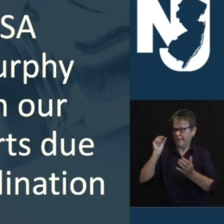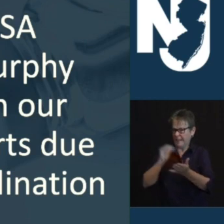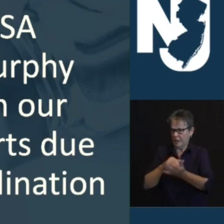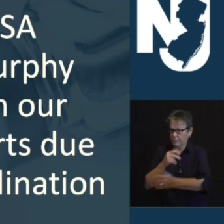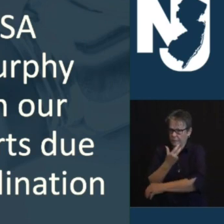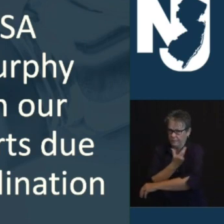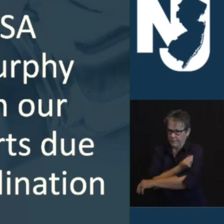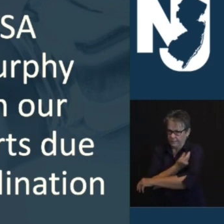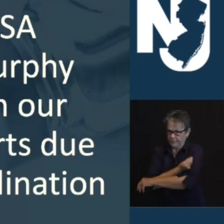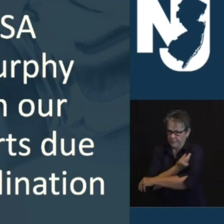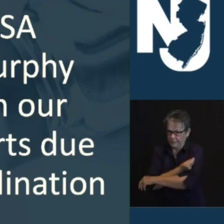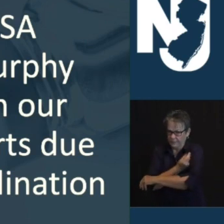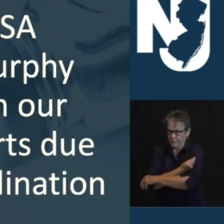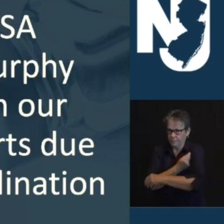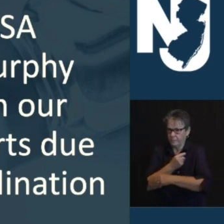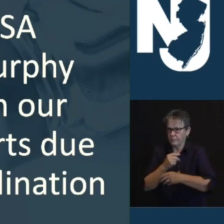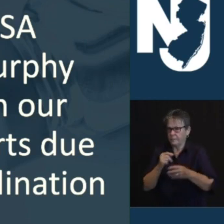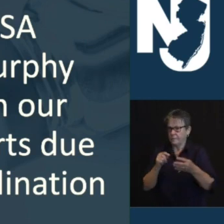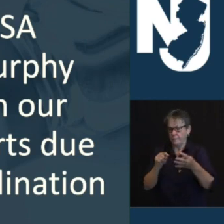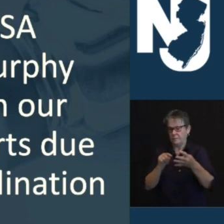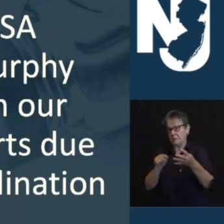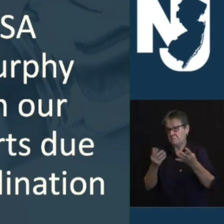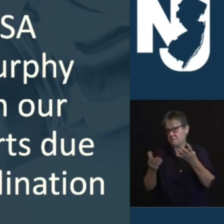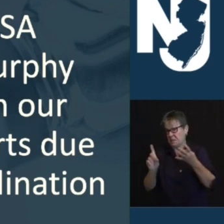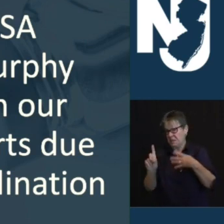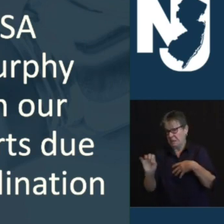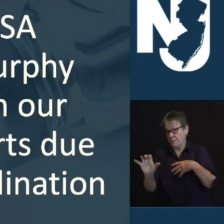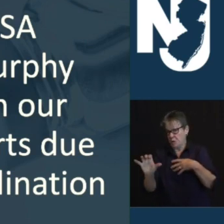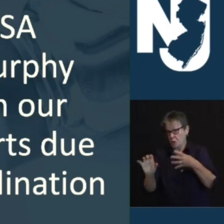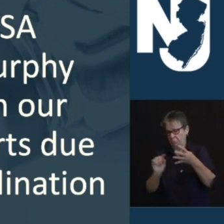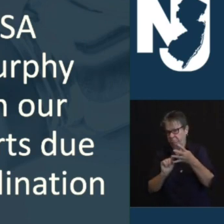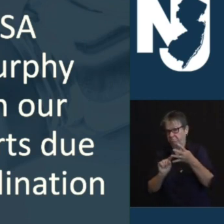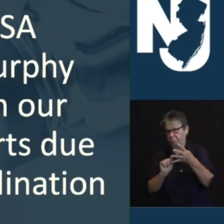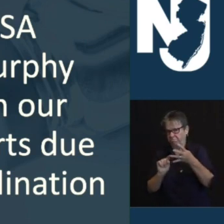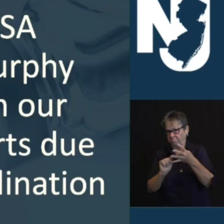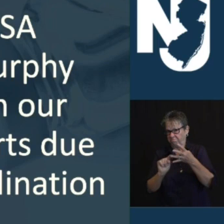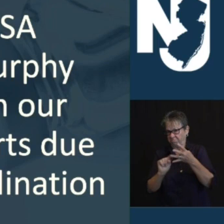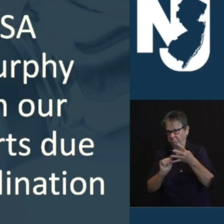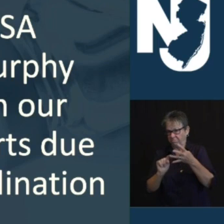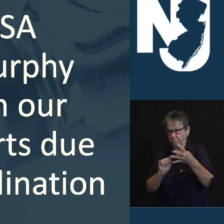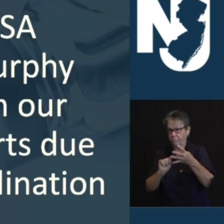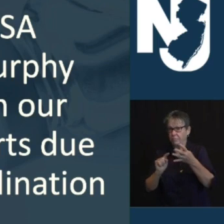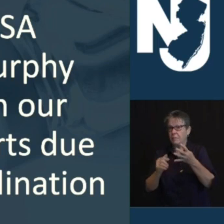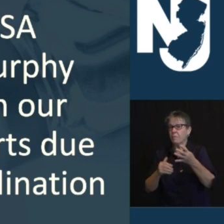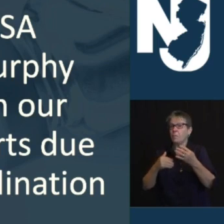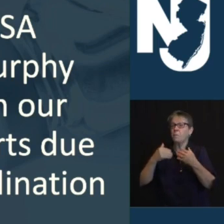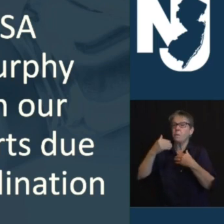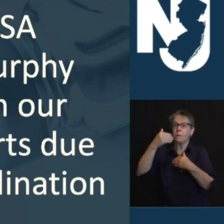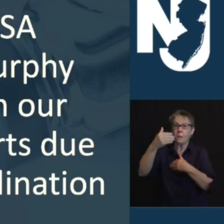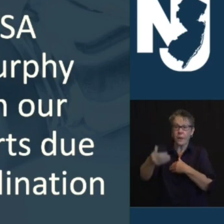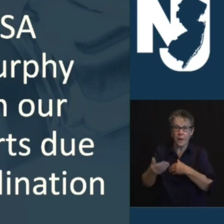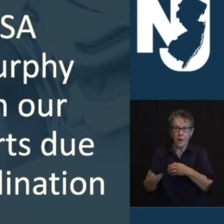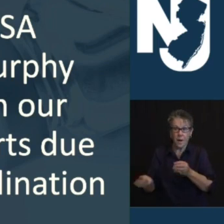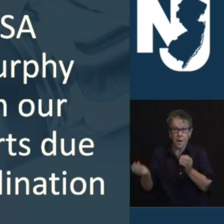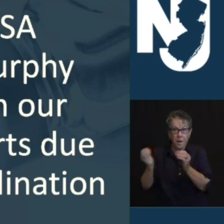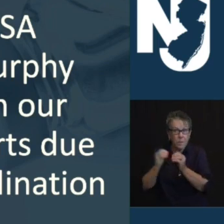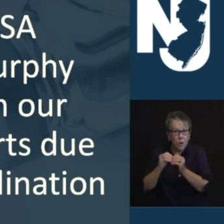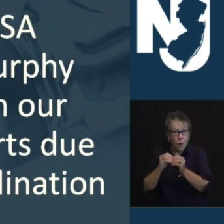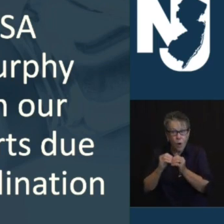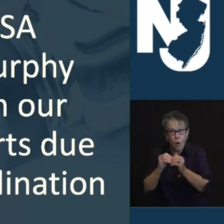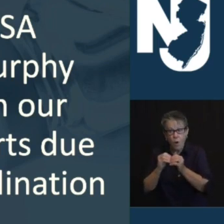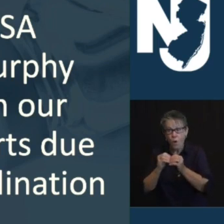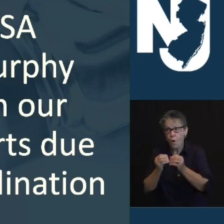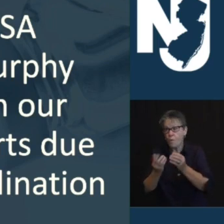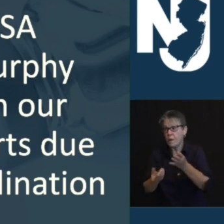third week in December, with another 130,000 doses following closely behind the next week. Additionally,